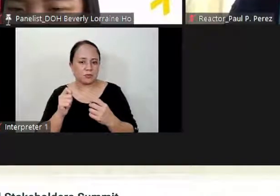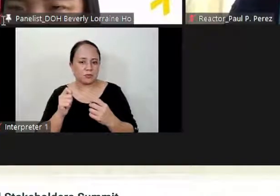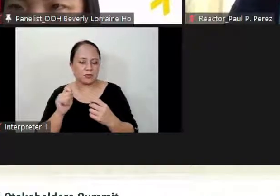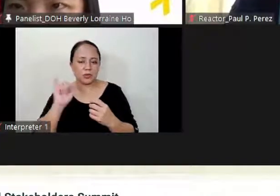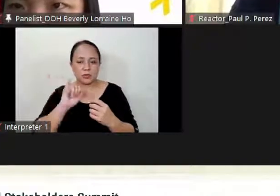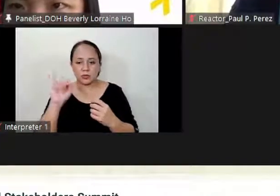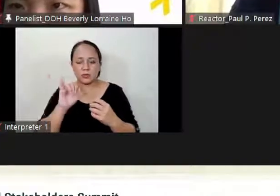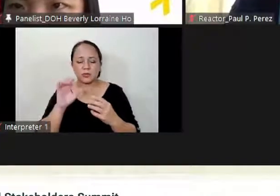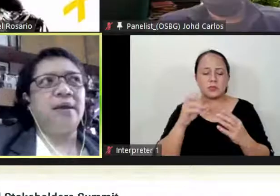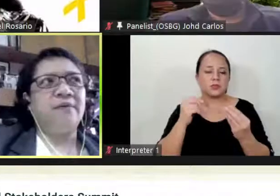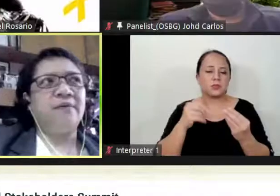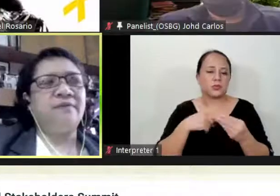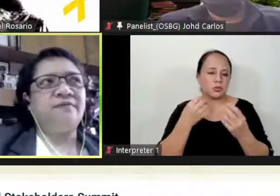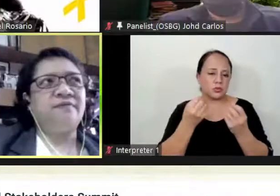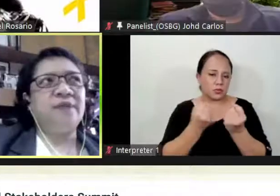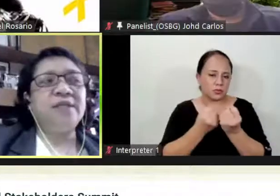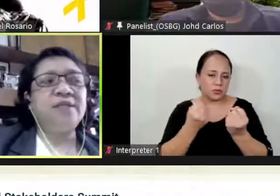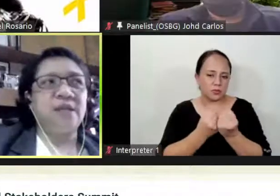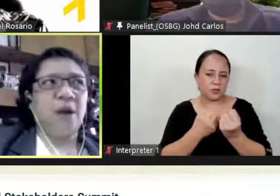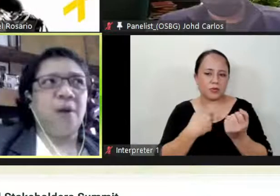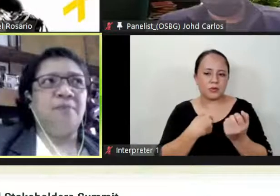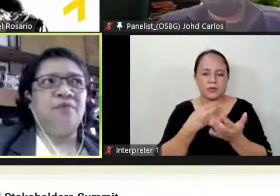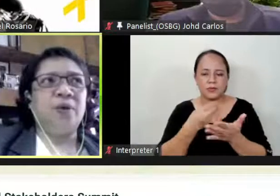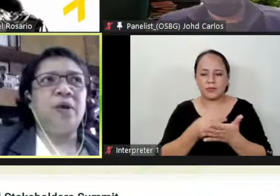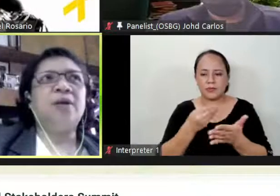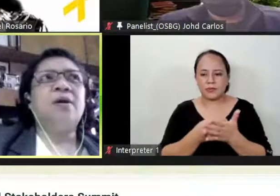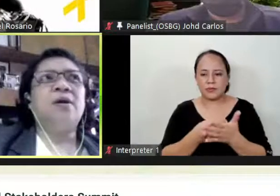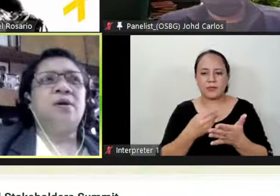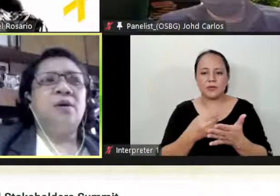support the financing arm